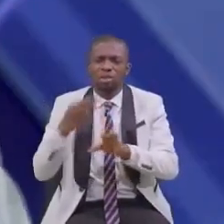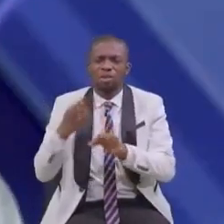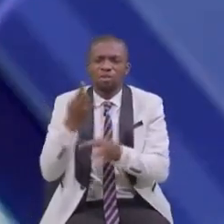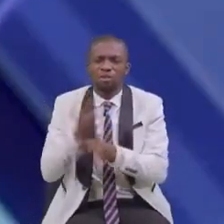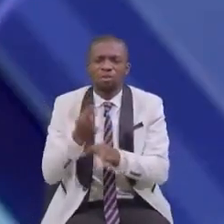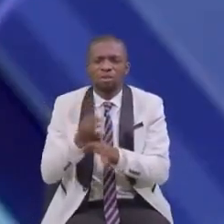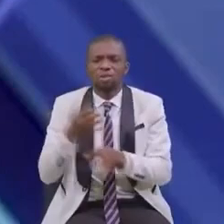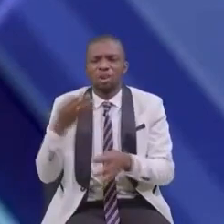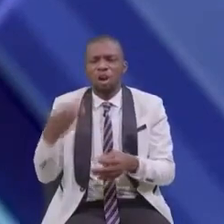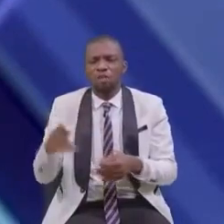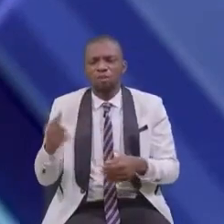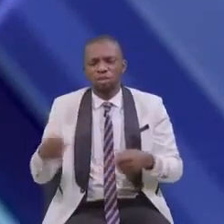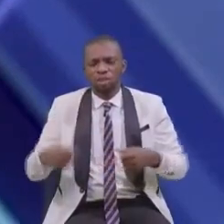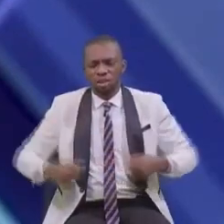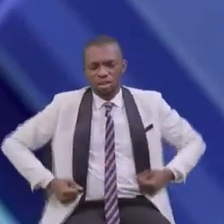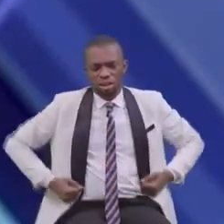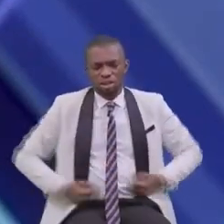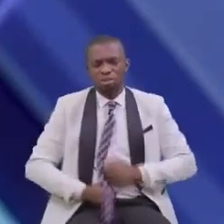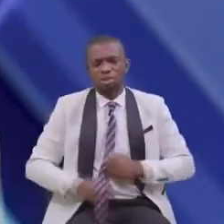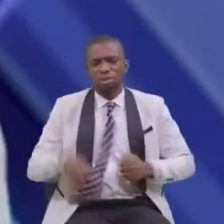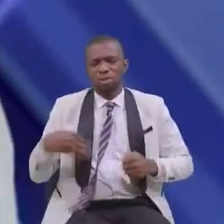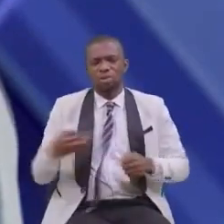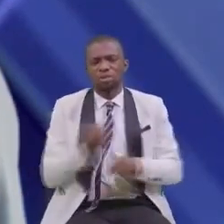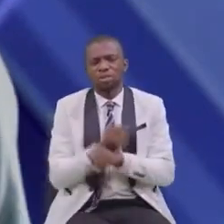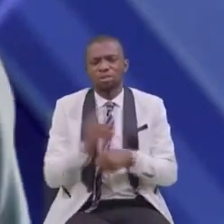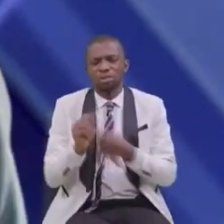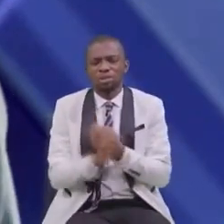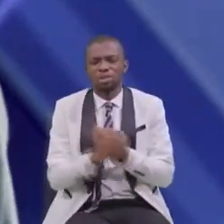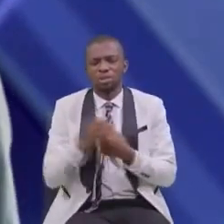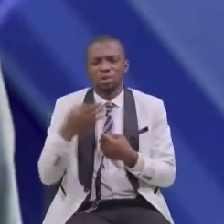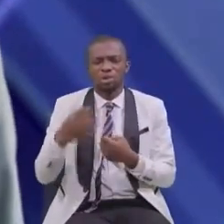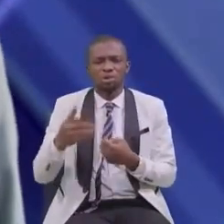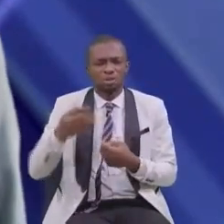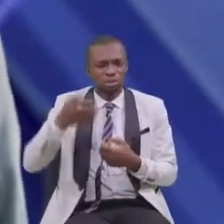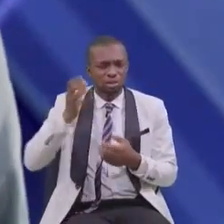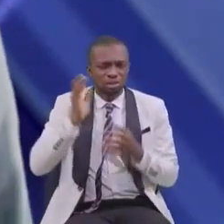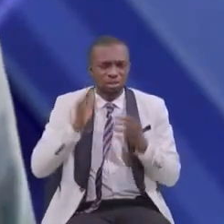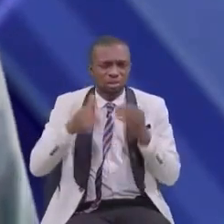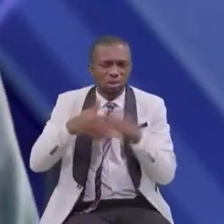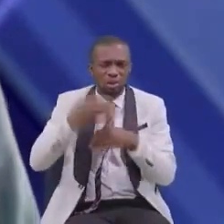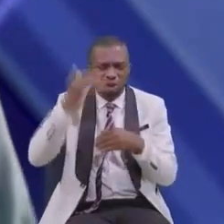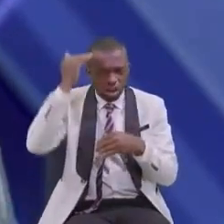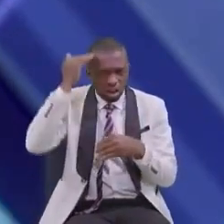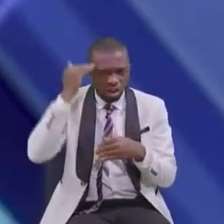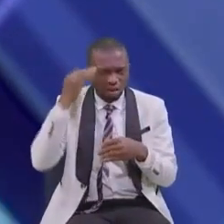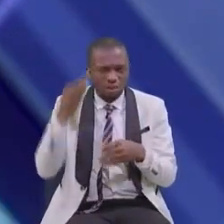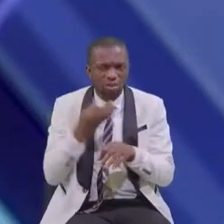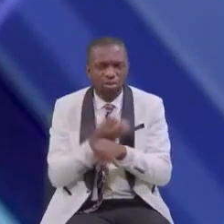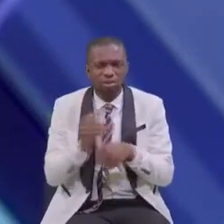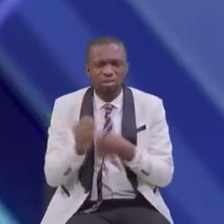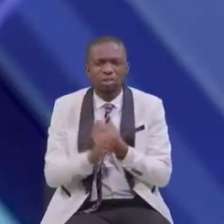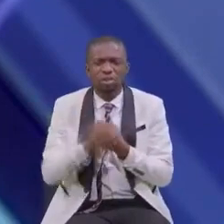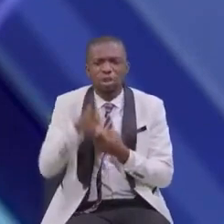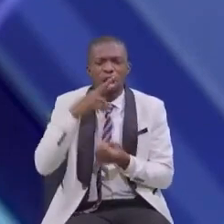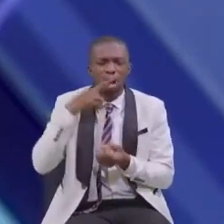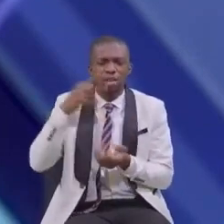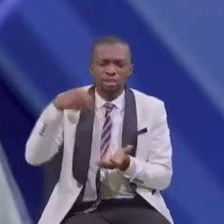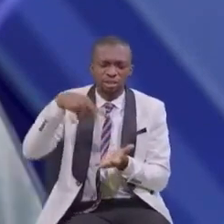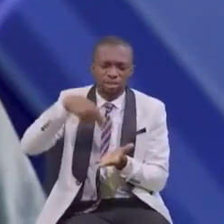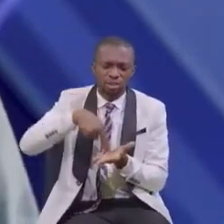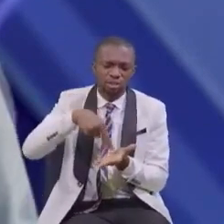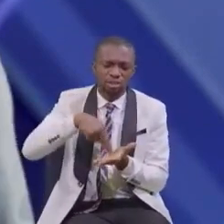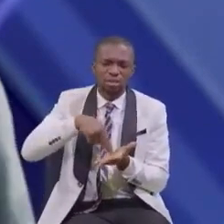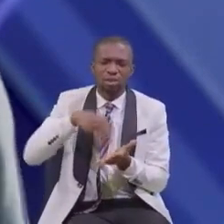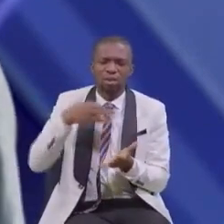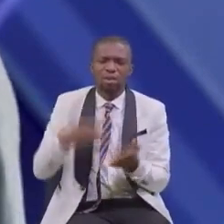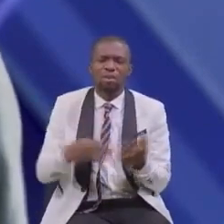yourself with the armor of God. Watch over the weapon. Watch over the anointing. We are the ambassadors of Christ. I have the anointing